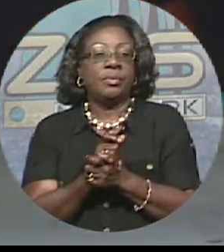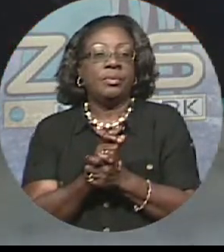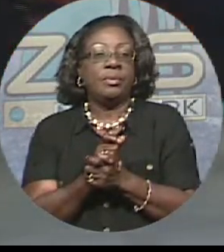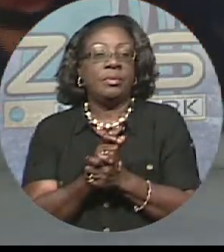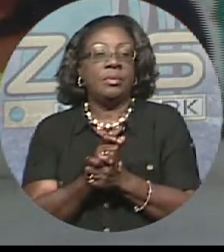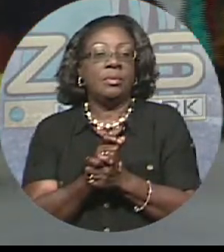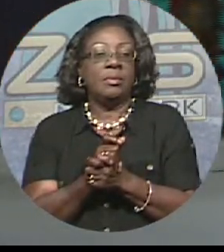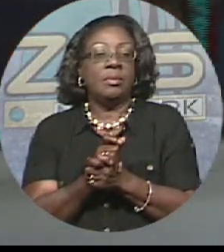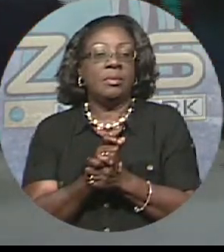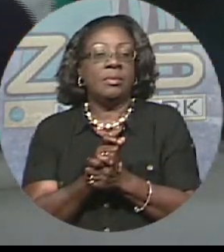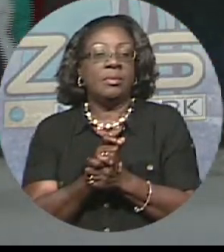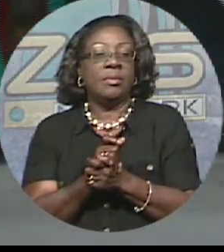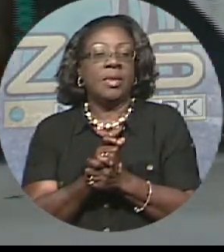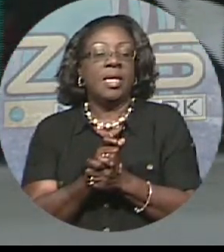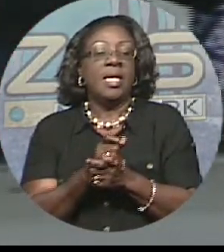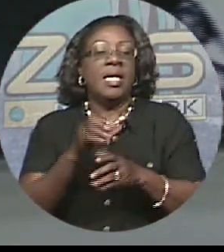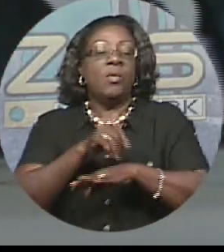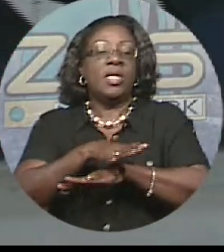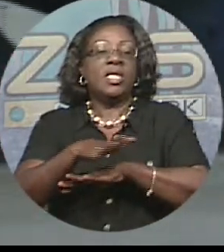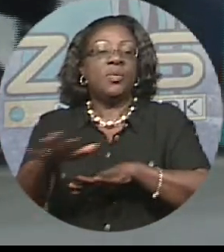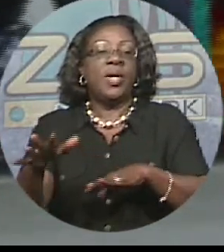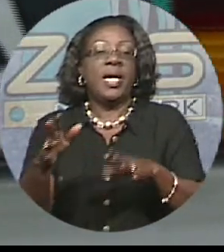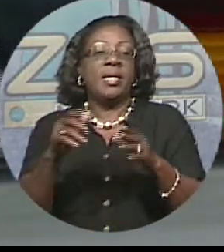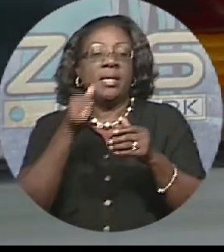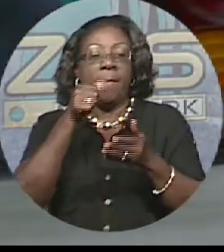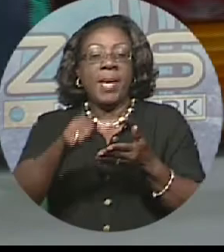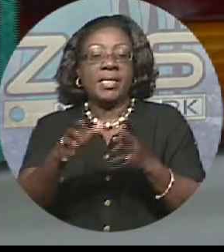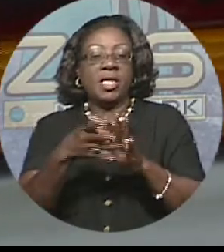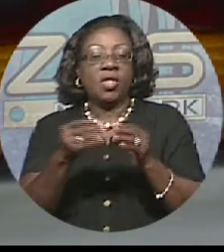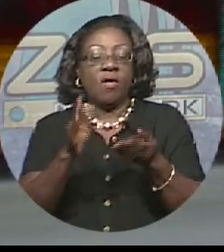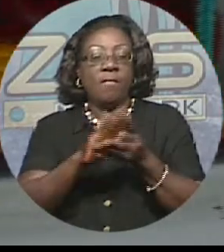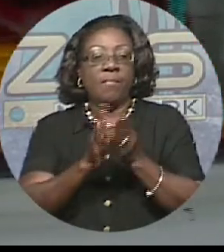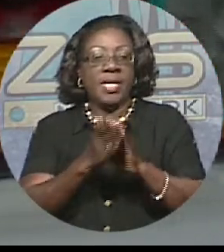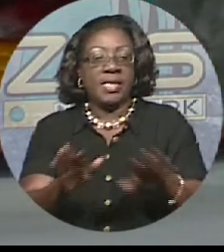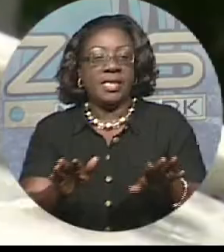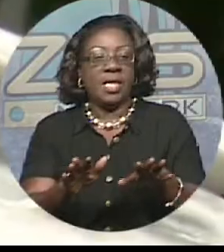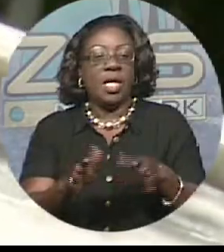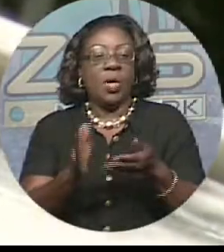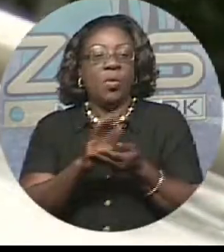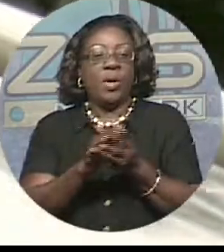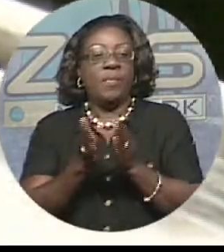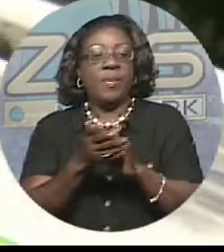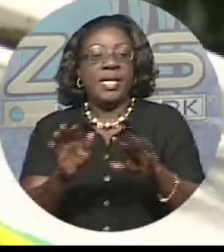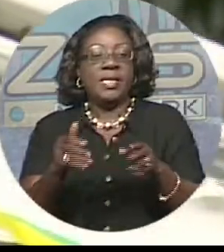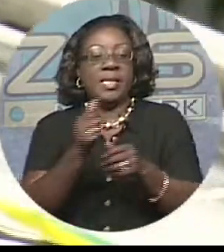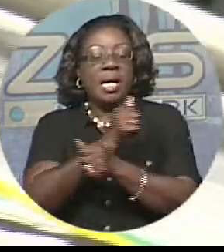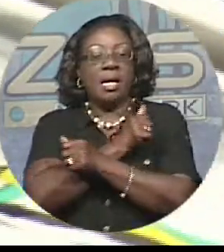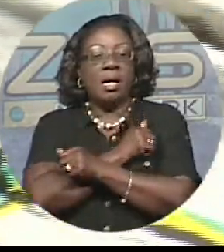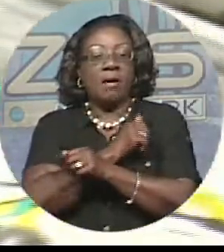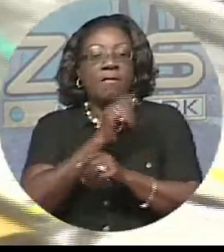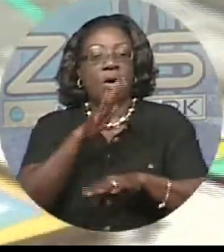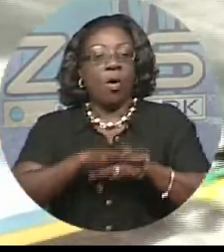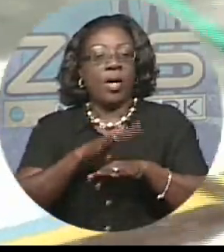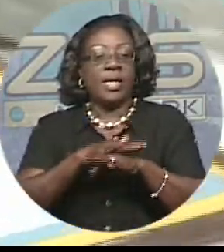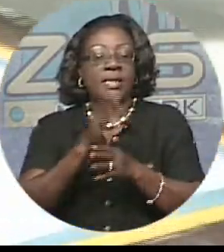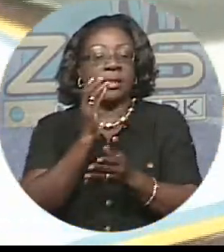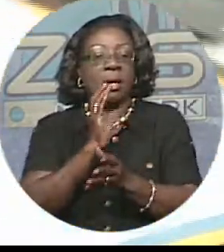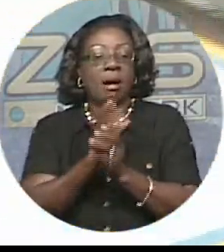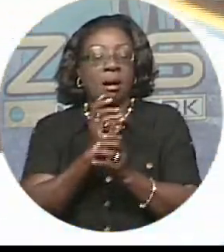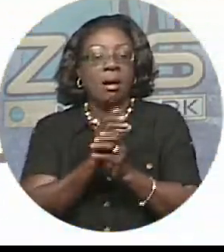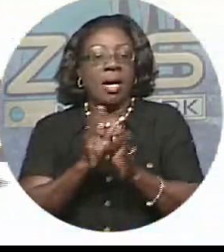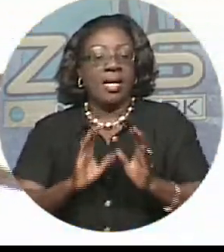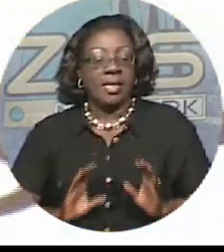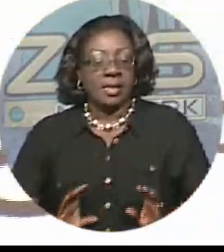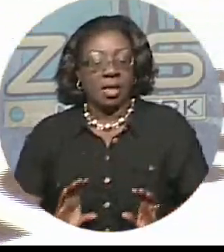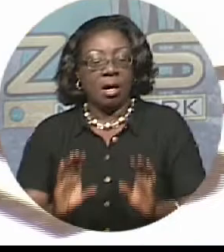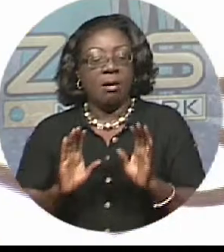Is also hoping to spread the message of peace with the peace and love sign on his car, and he's encouraging residents to buy